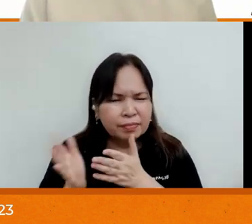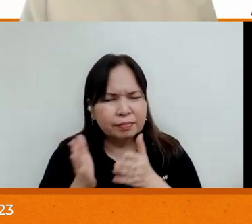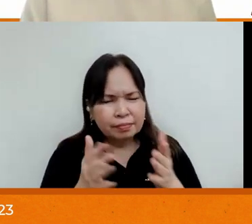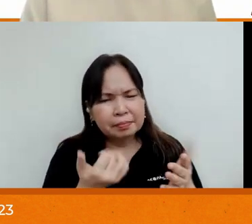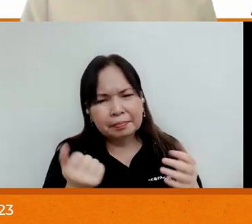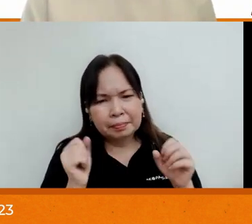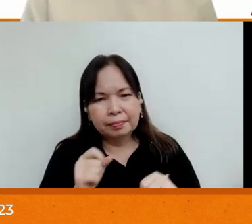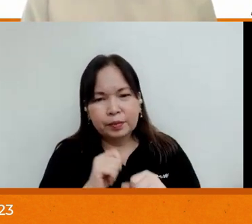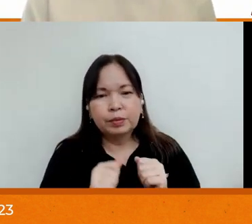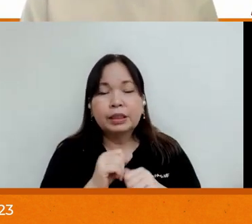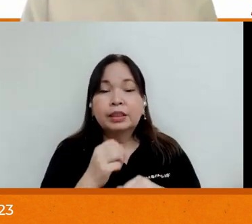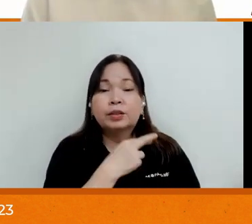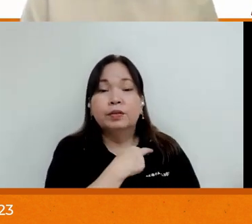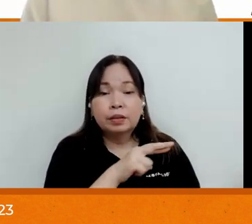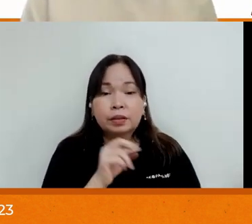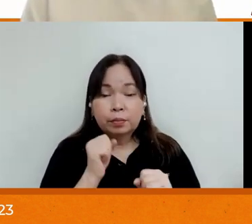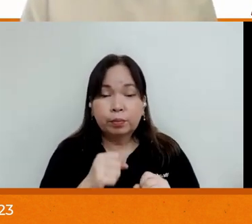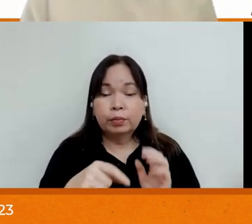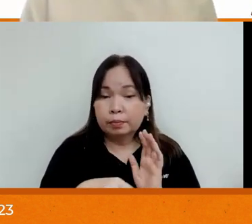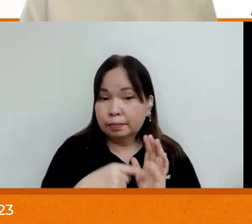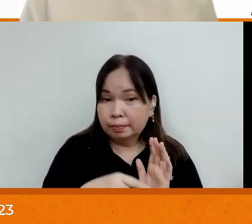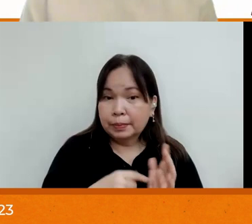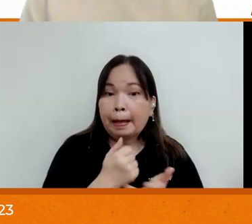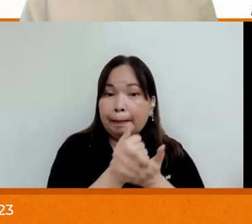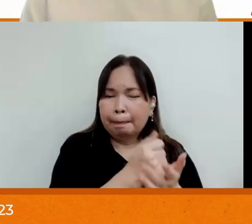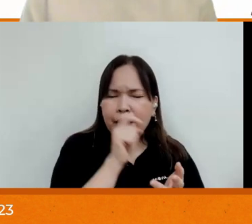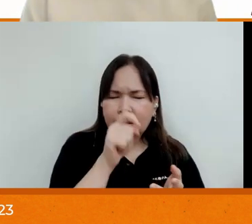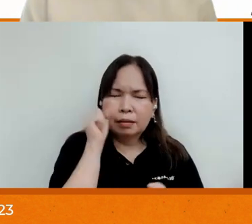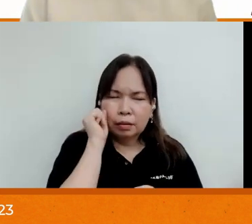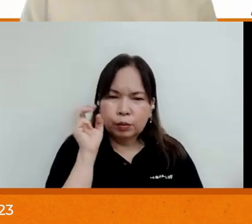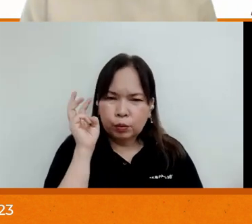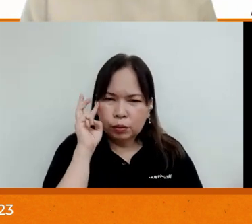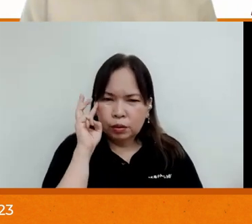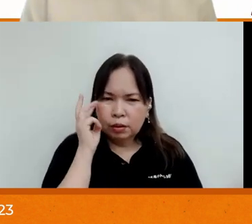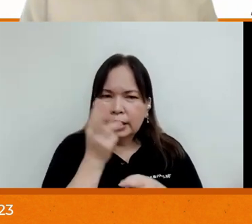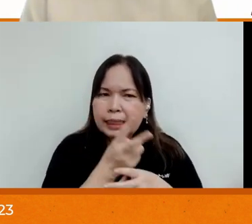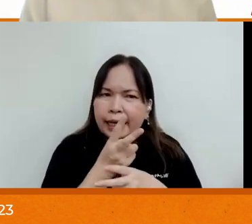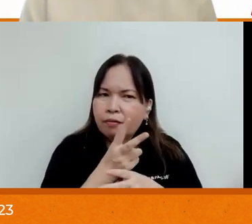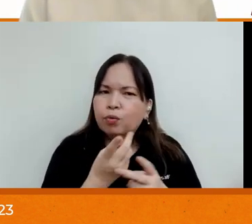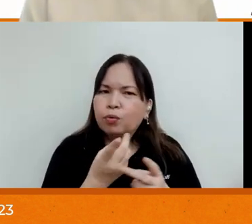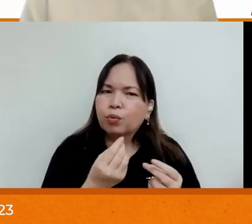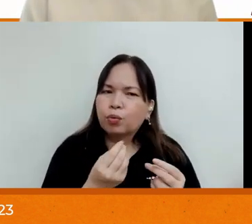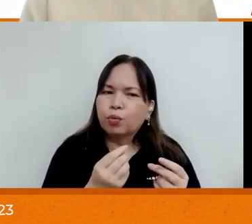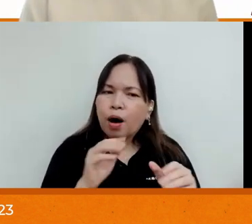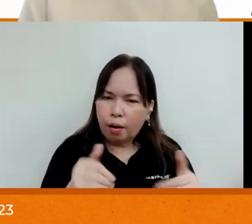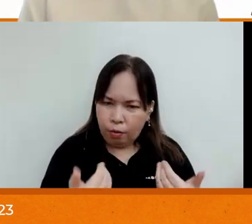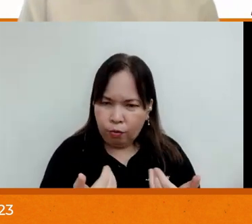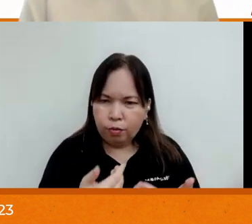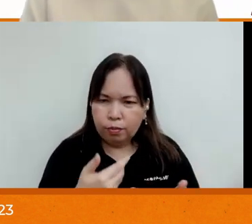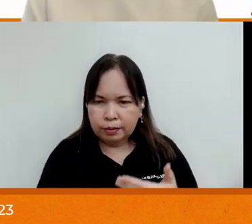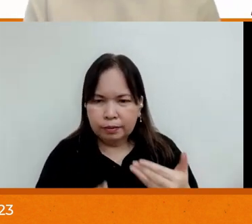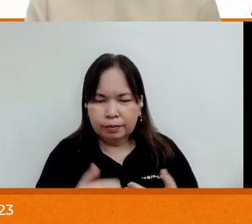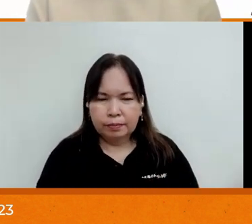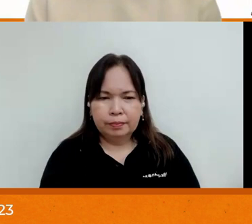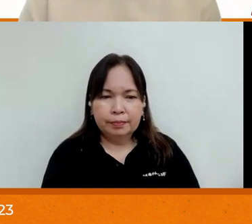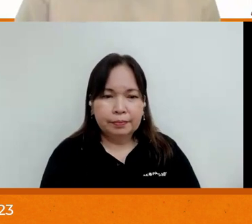yes, religion can be helpful, but we have to be mindful on how we are practicing it. Thank you